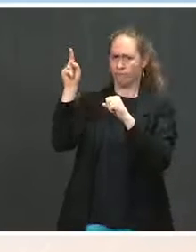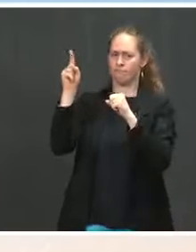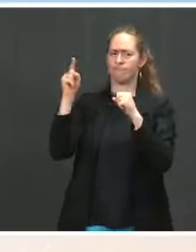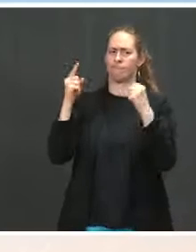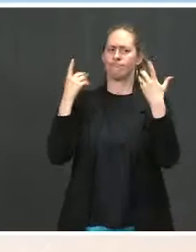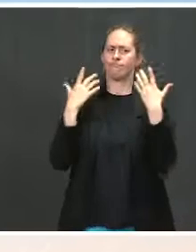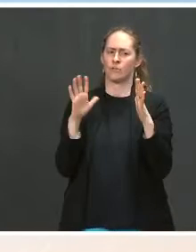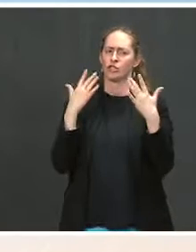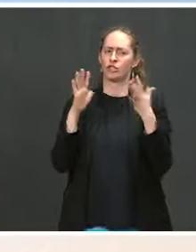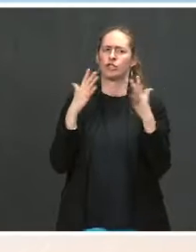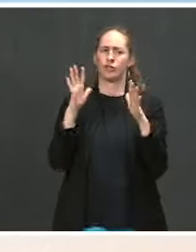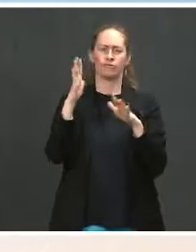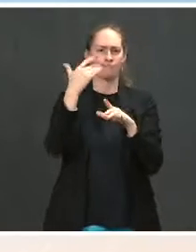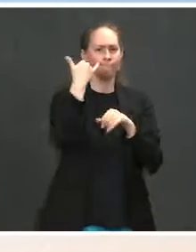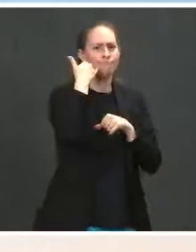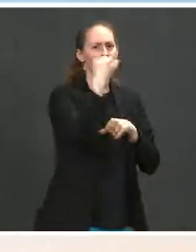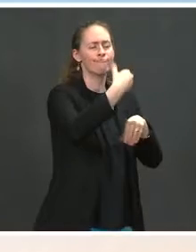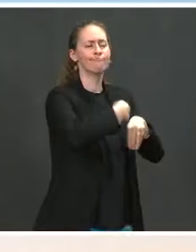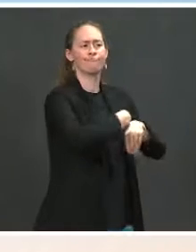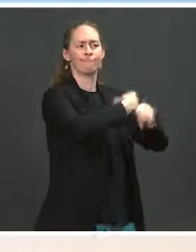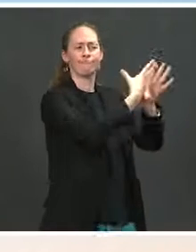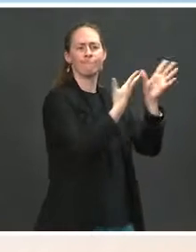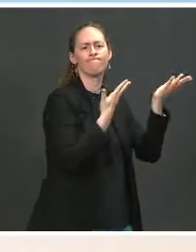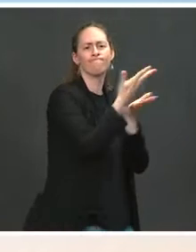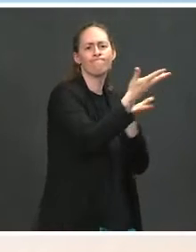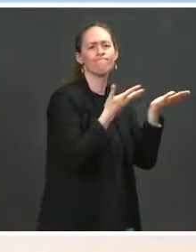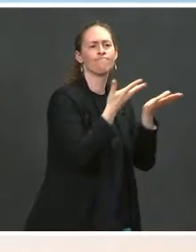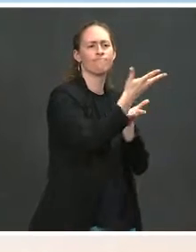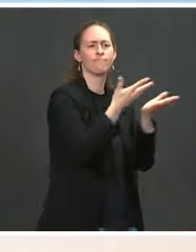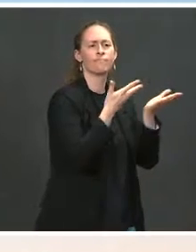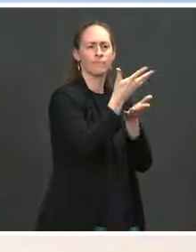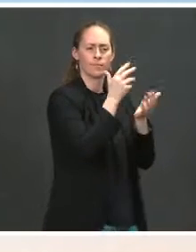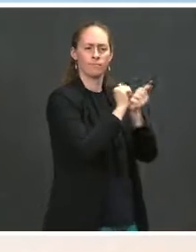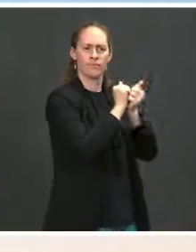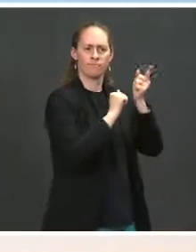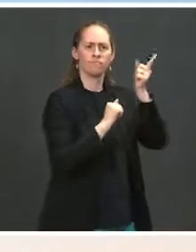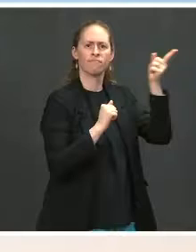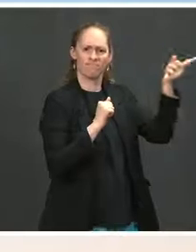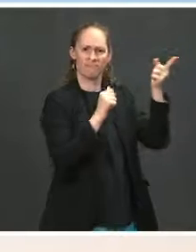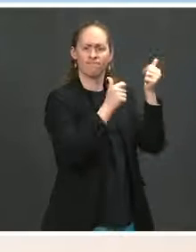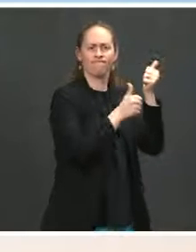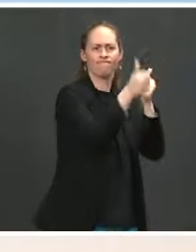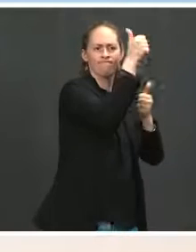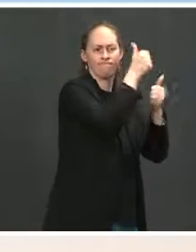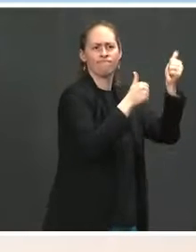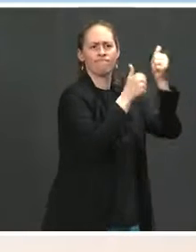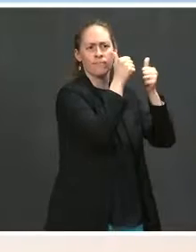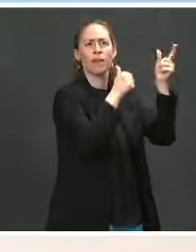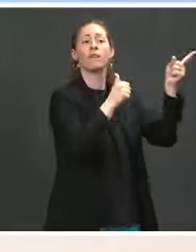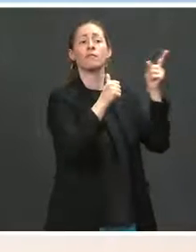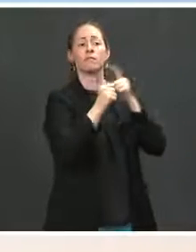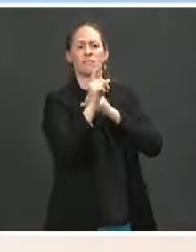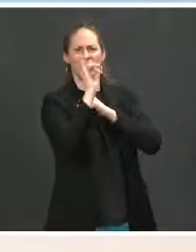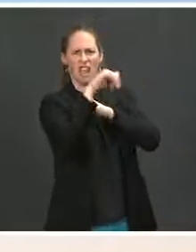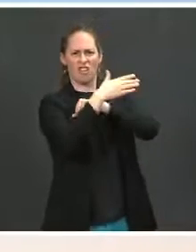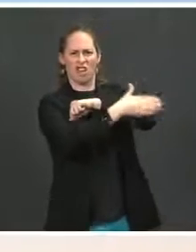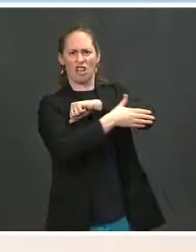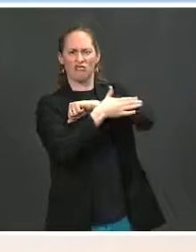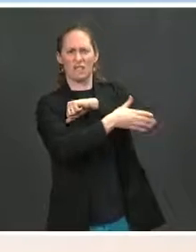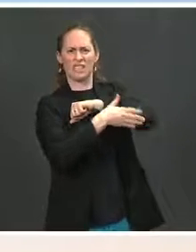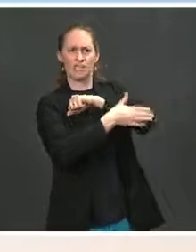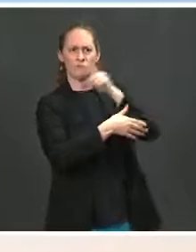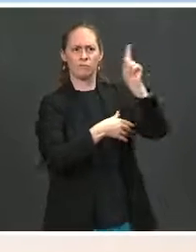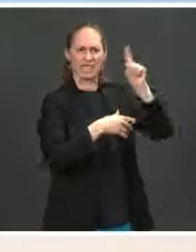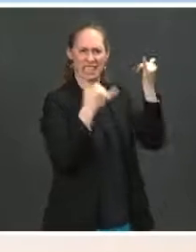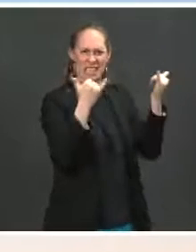call yesterday, as is the case in his relationships with countries where we have had difficult discussions, where we need to have